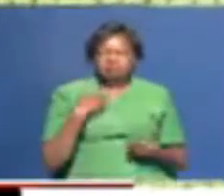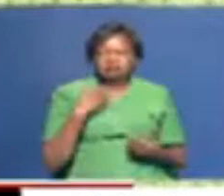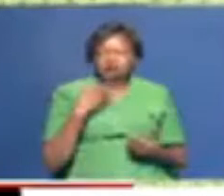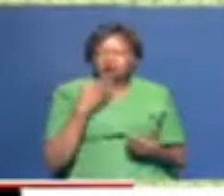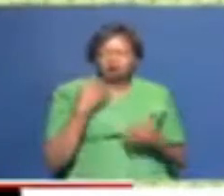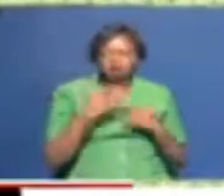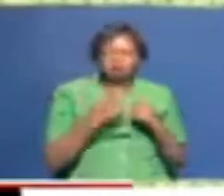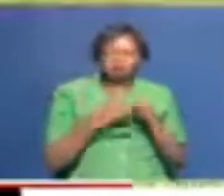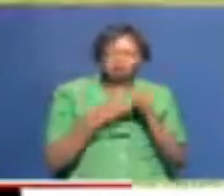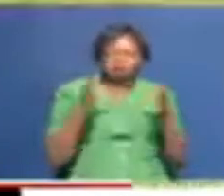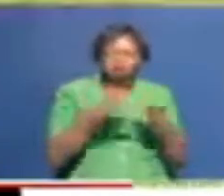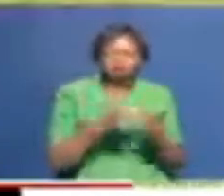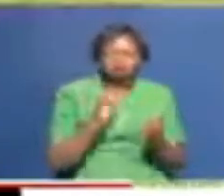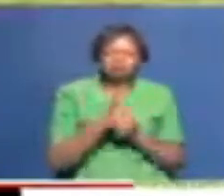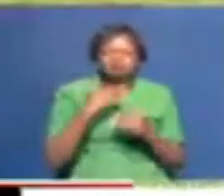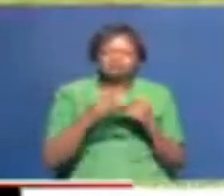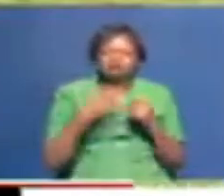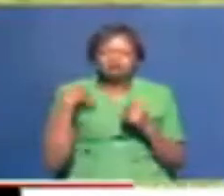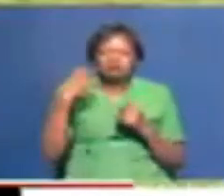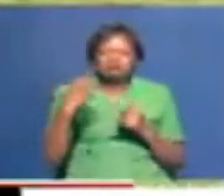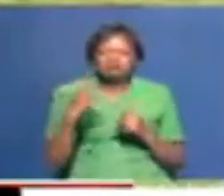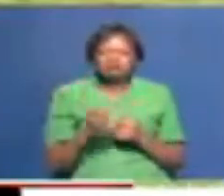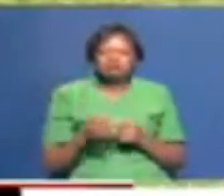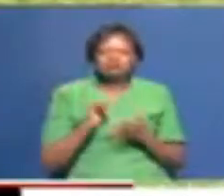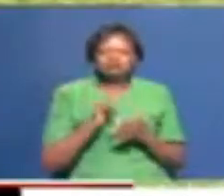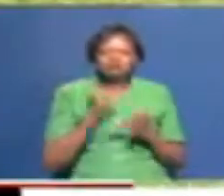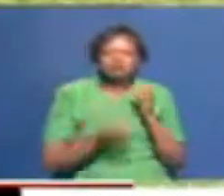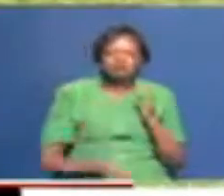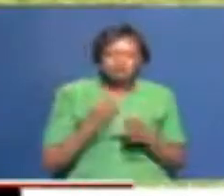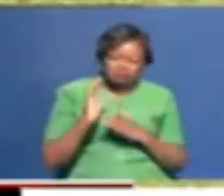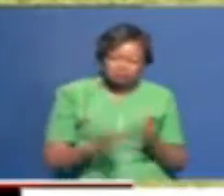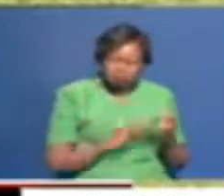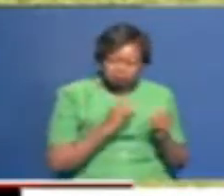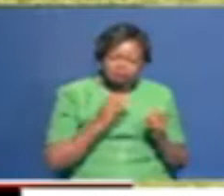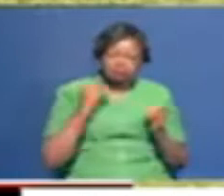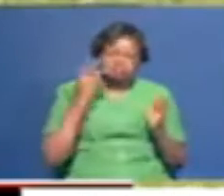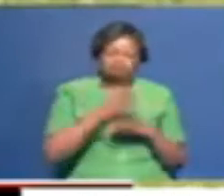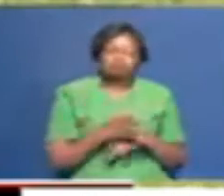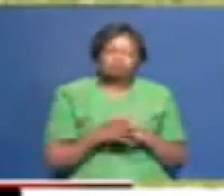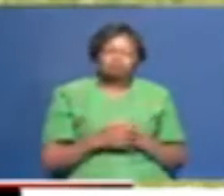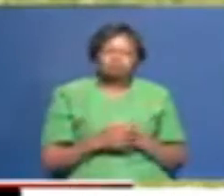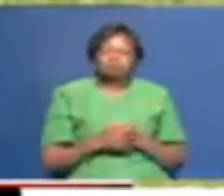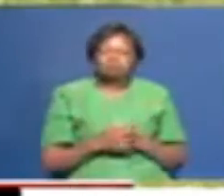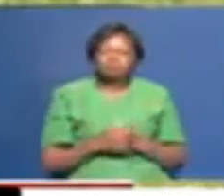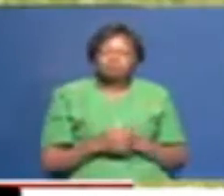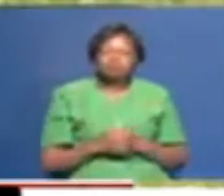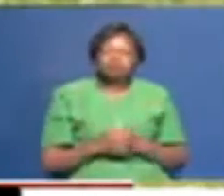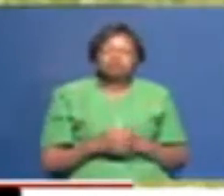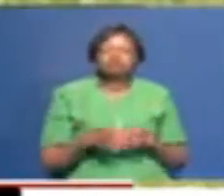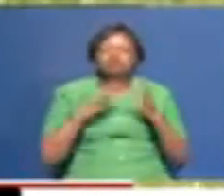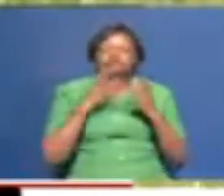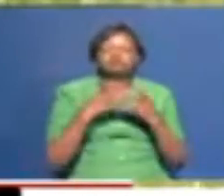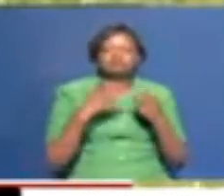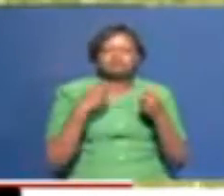lead a squad of 14 players to the championship that Kenya will use to prepare for the forthcoming Women's T20 Cricket World Cup qualifiers in September